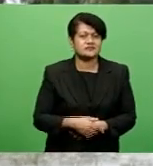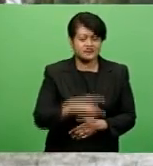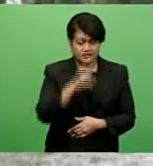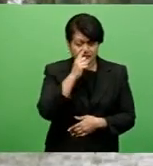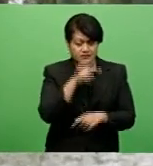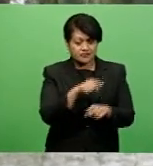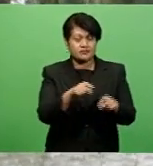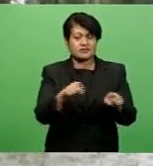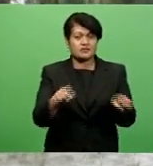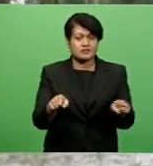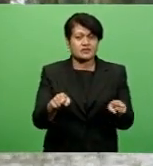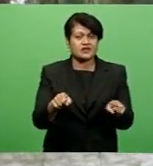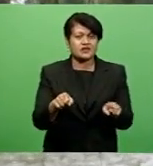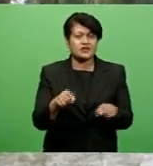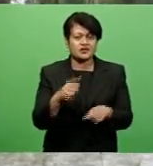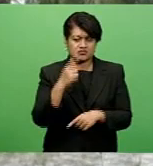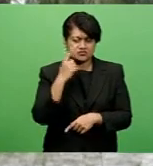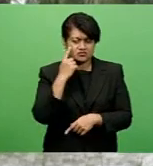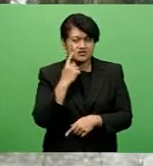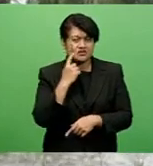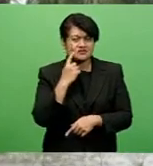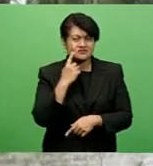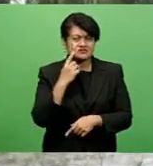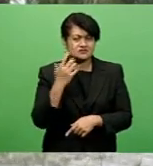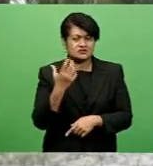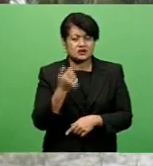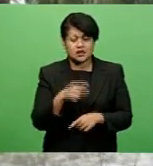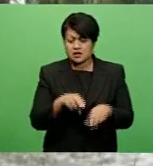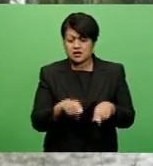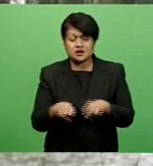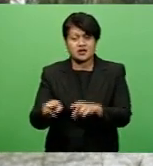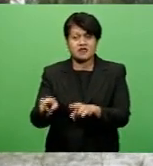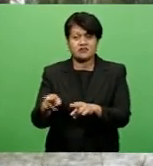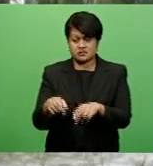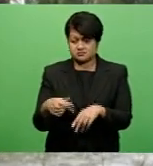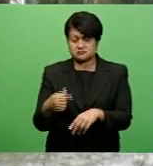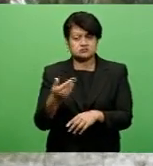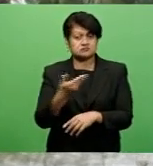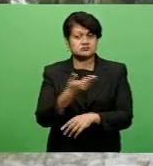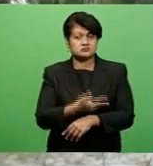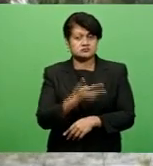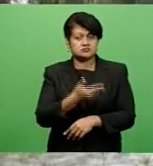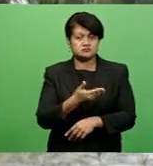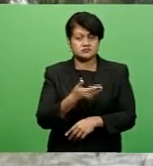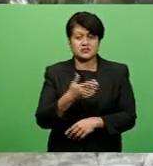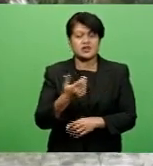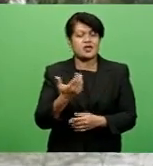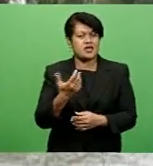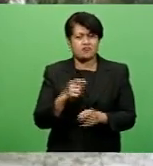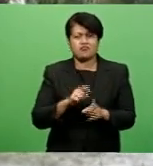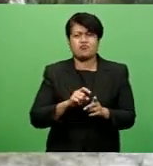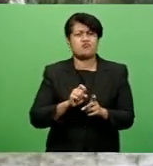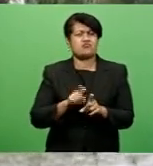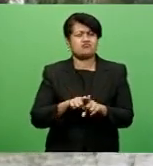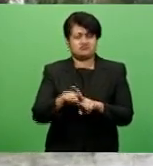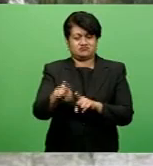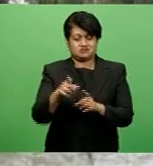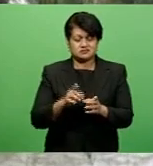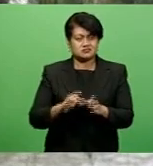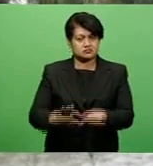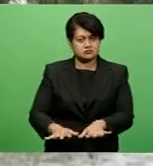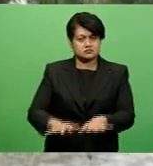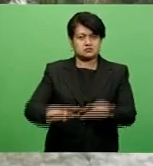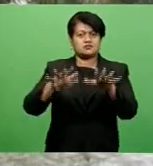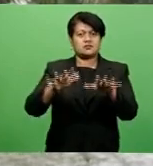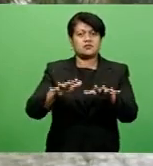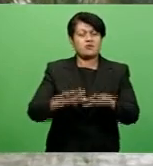the current weather situation. This river that runs right beside this settlement poses a major risk during heavy downpour as